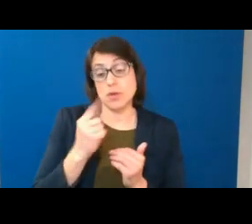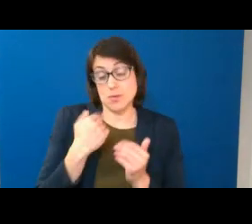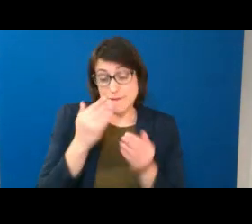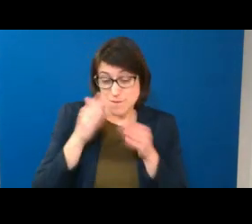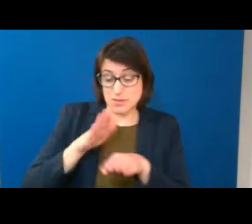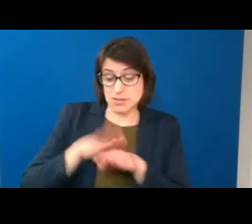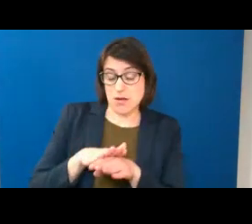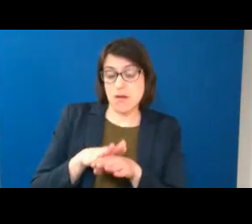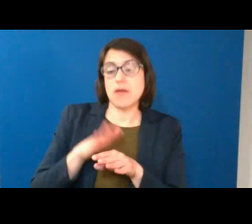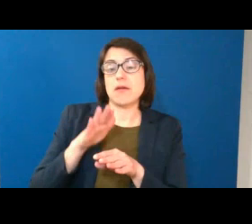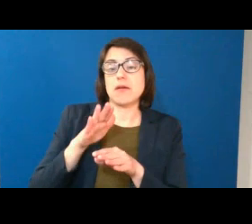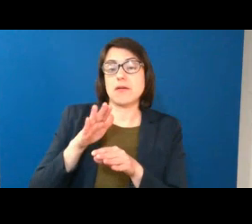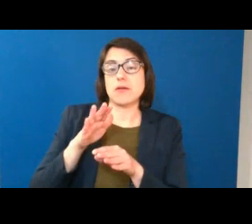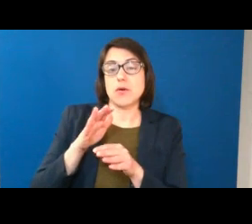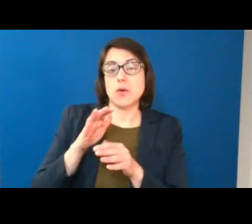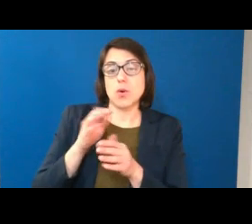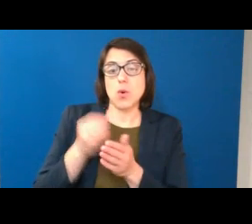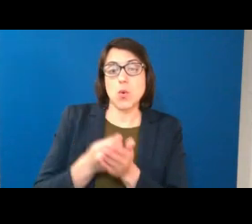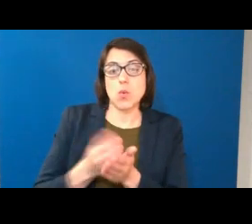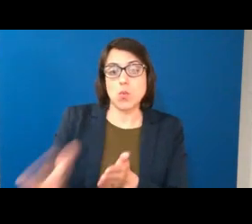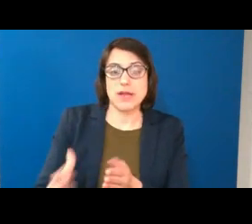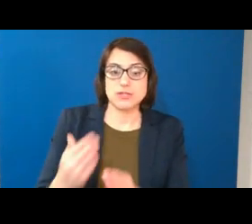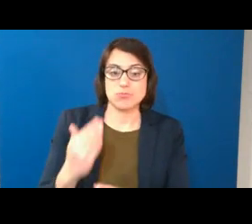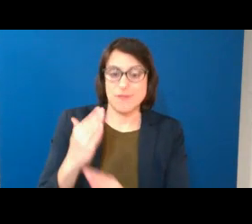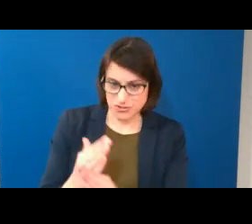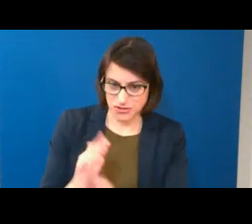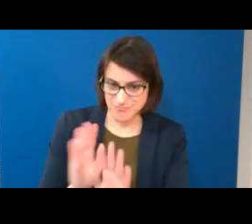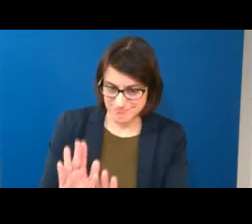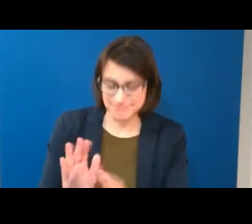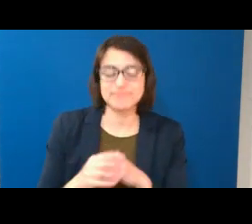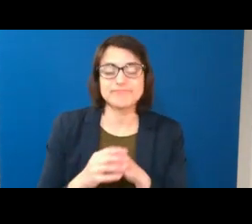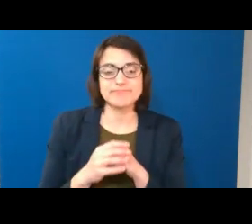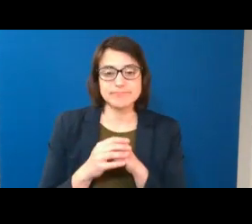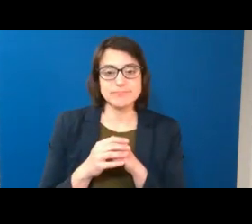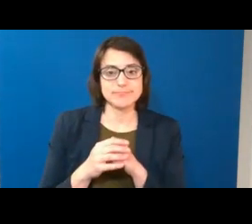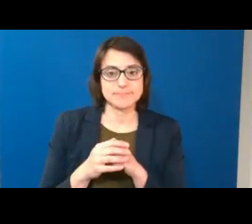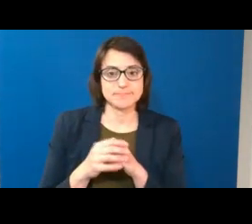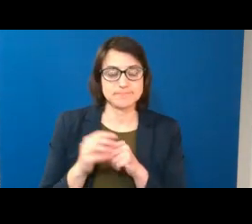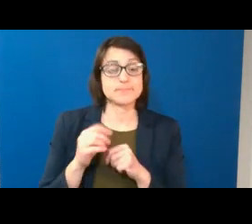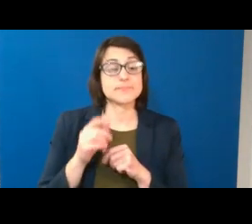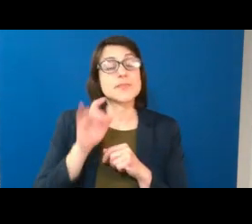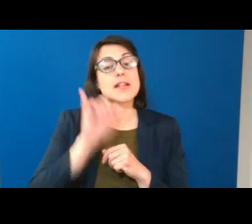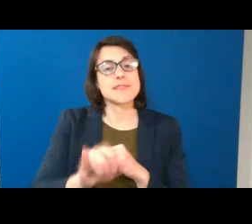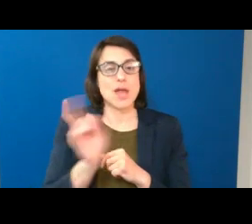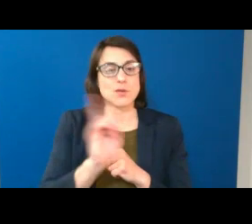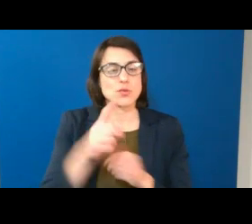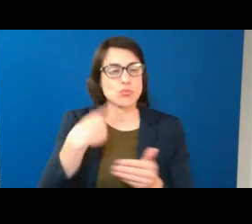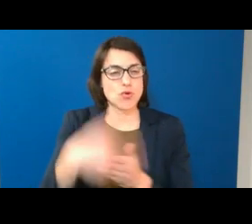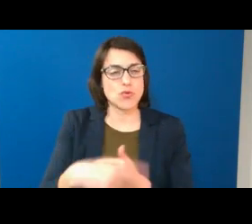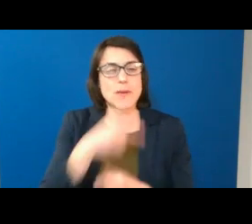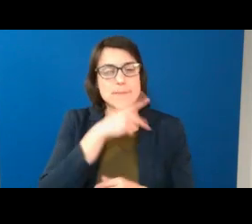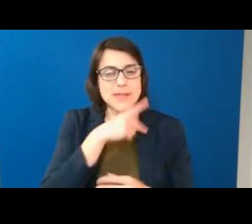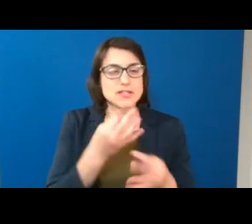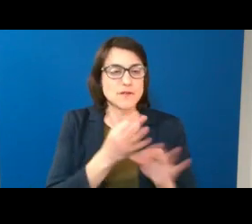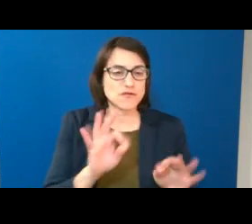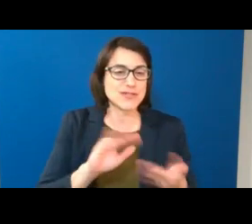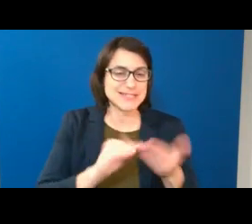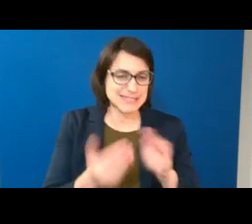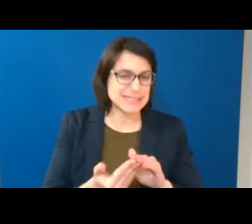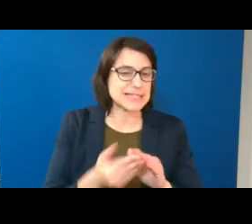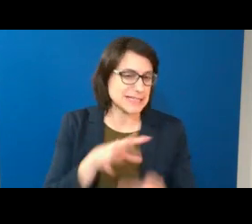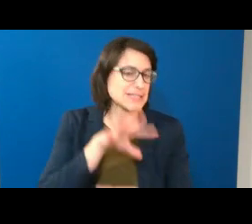with. Next slide, please. And so that's where this program, Plastic Free Cities, comes in. We do live in